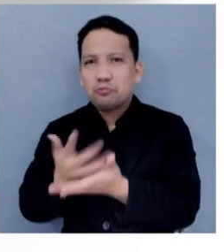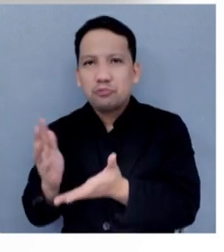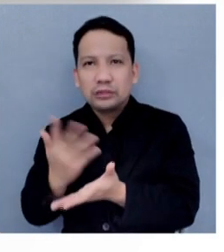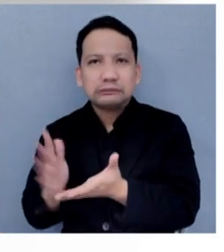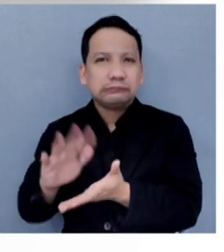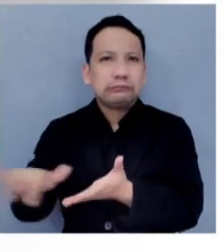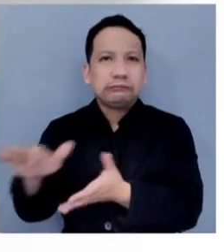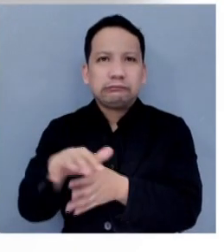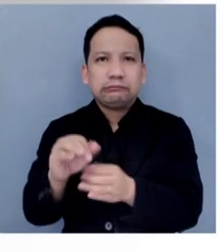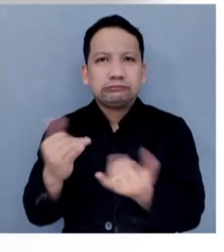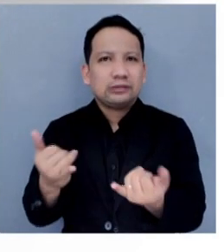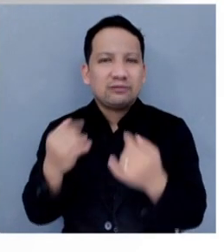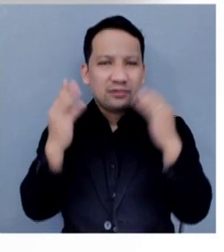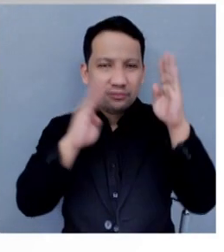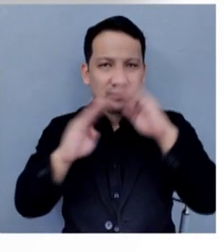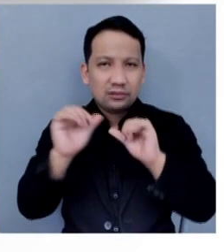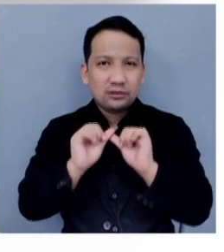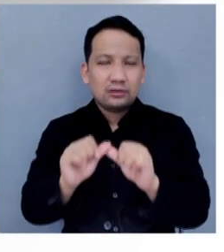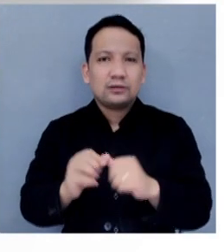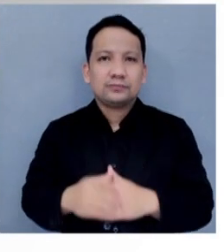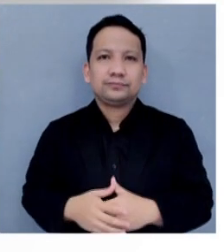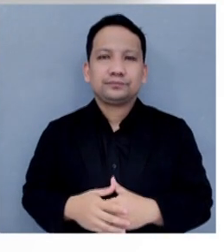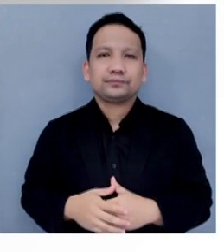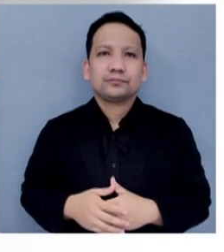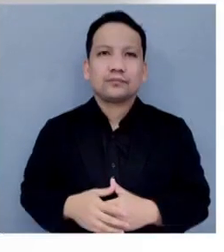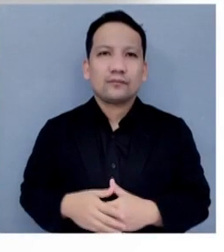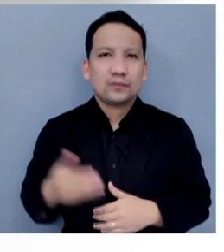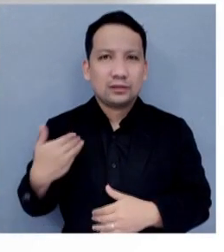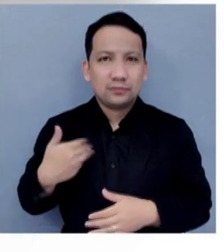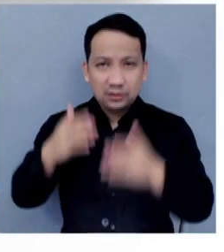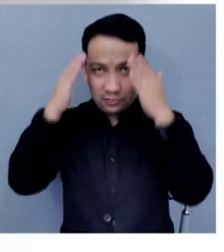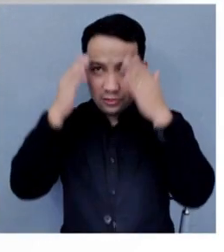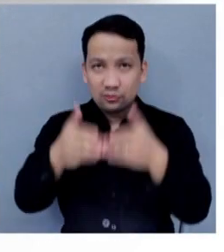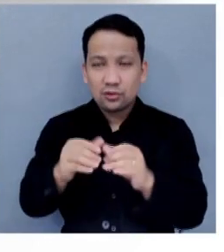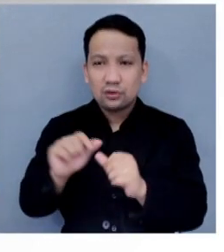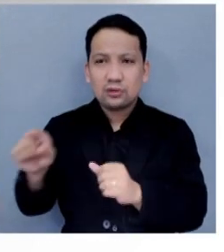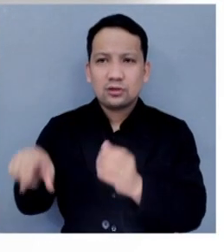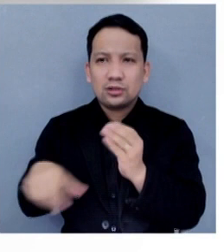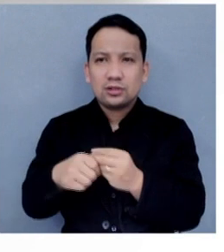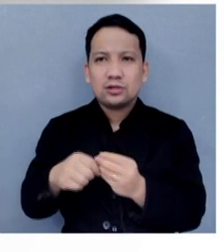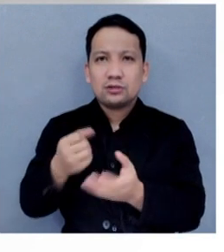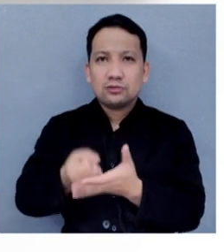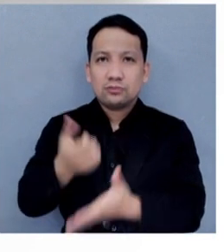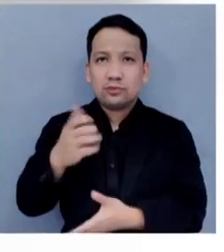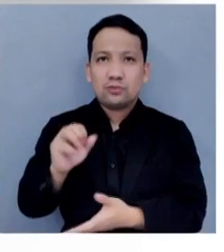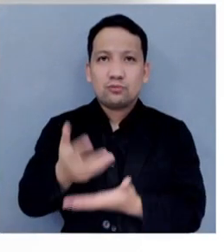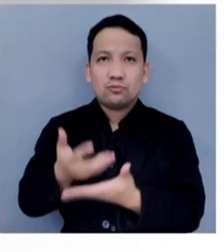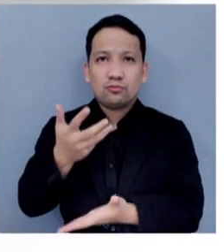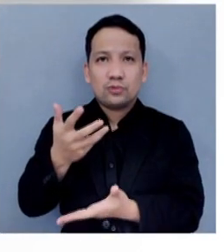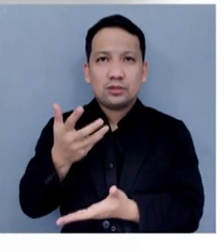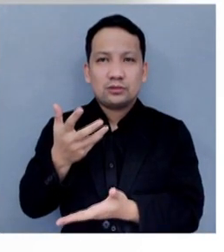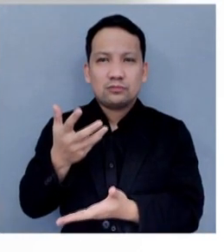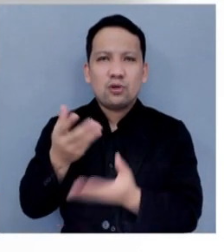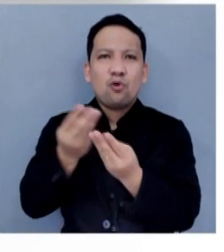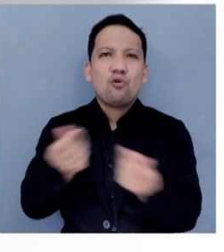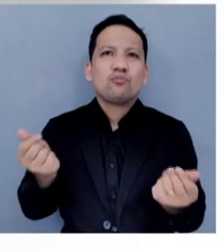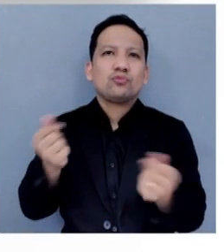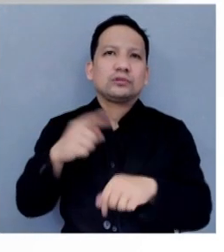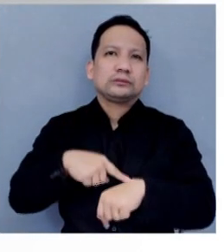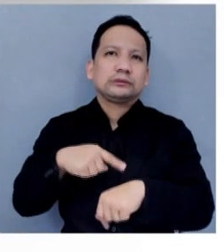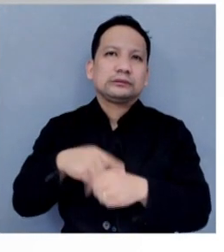talaga, inflation eh. Doon po tayo mag-concentrate kasi yung sa Sovereign Wealth Fund, Maharlika Fund, uubusin ng oras namin